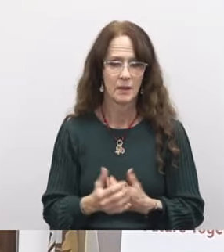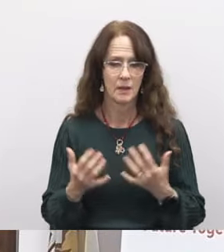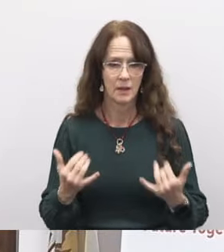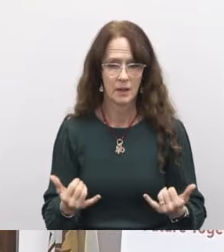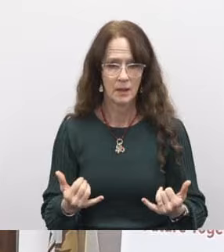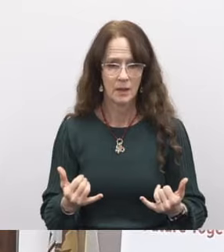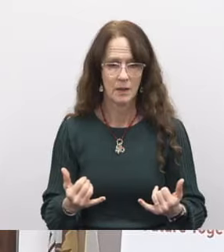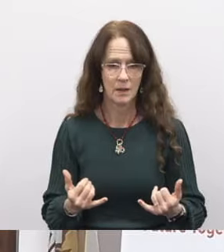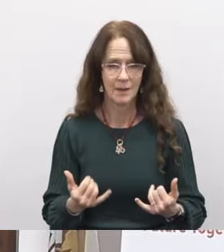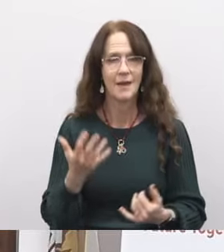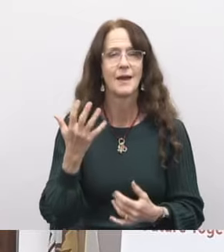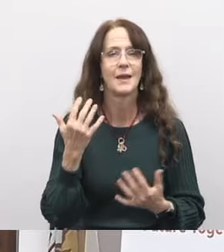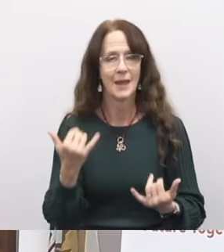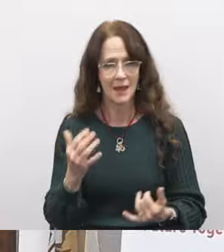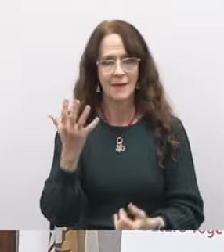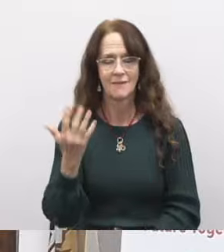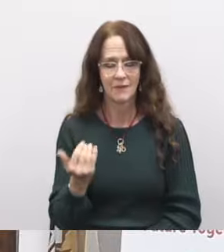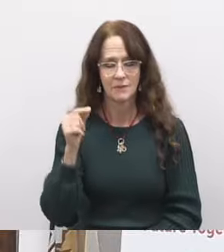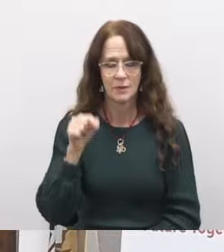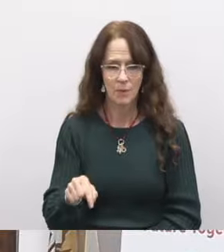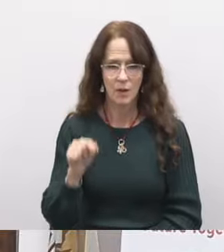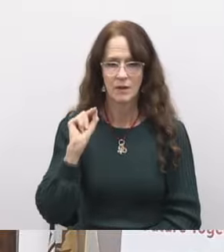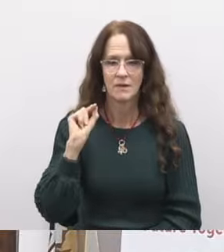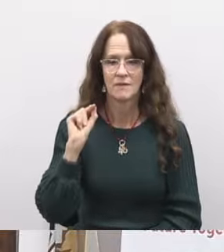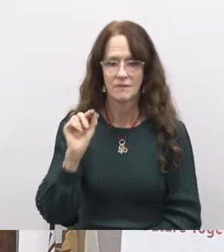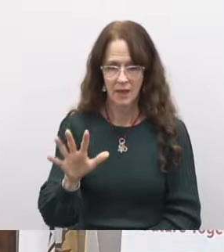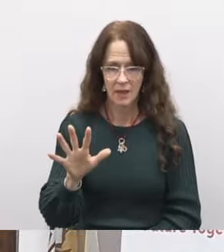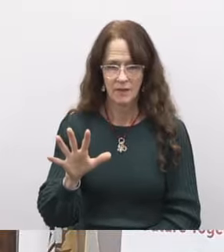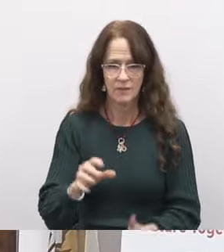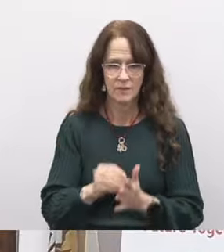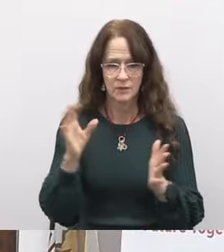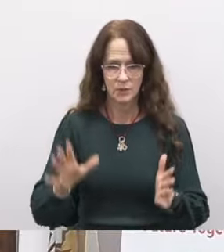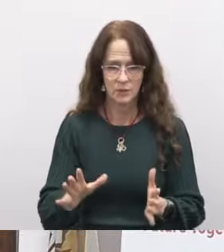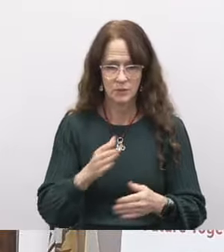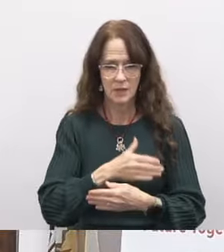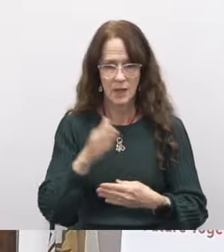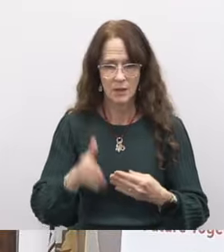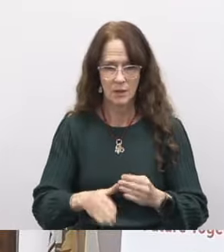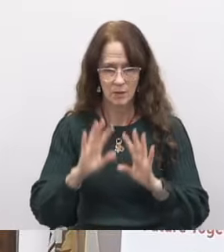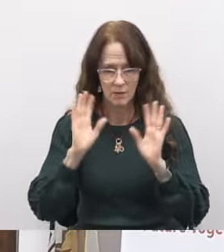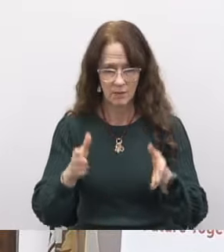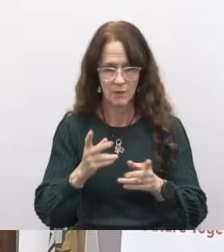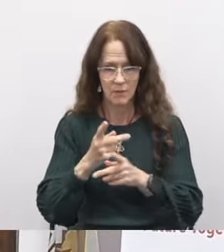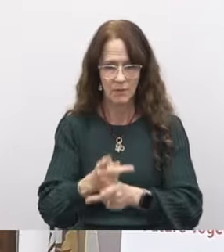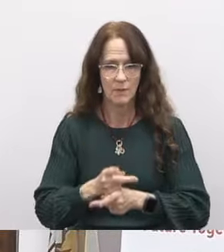now we are at item 15.5, student outcome focused governance